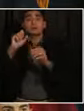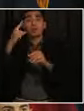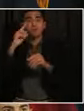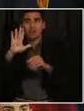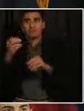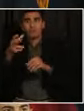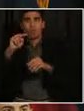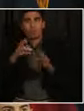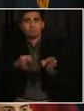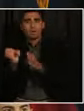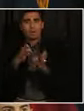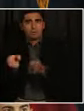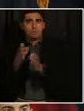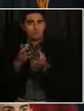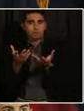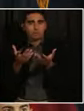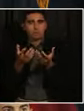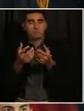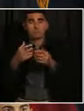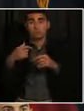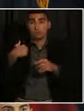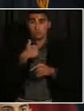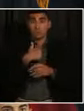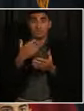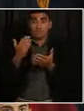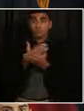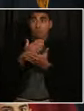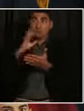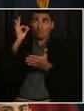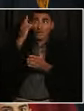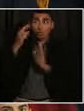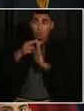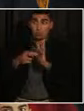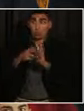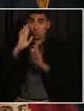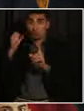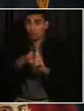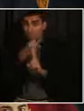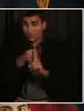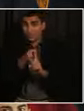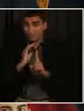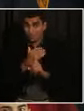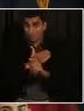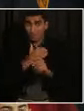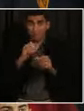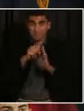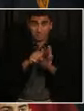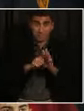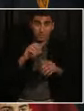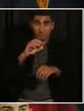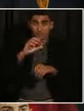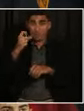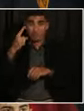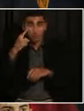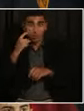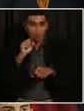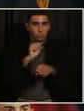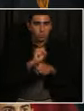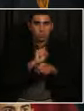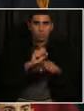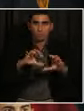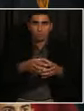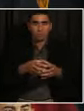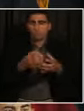of how any new federal rules will impact the way that our state and local governments affect our workforce. Did you have a